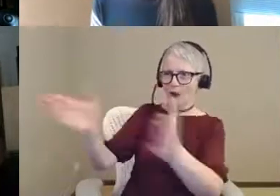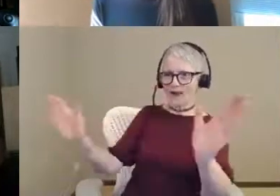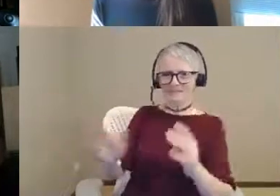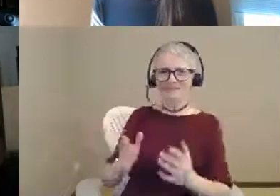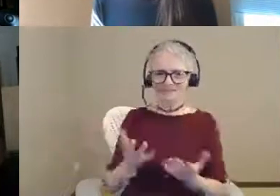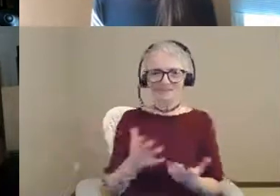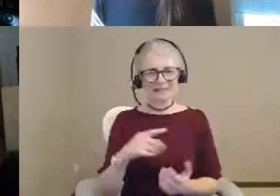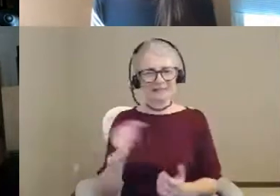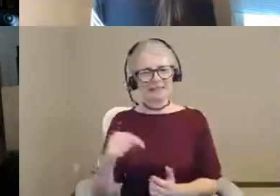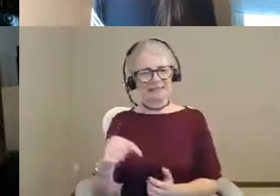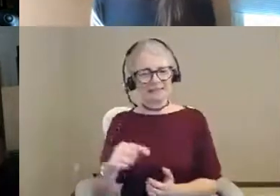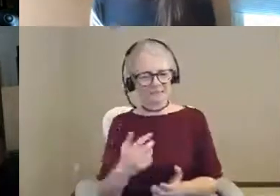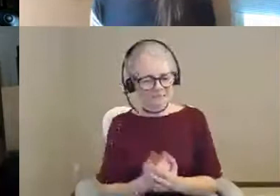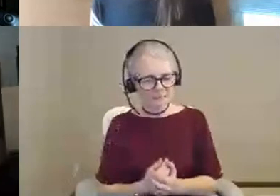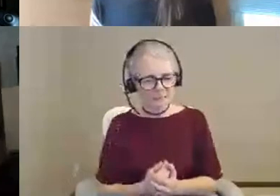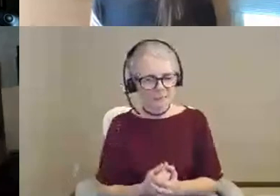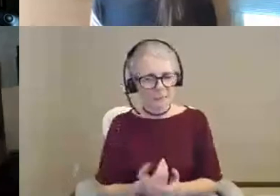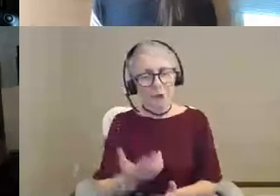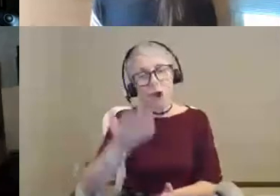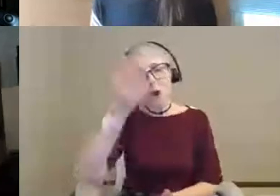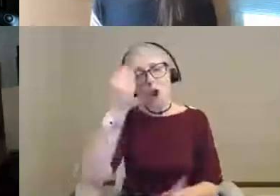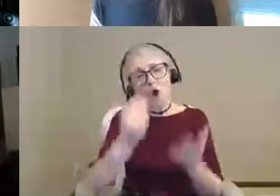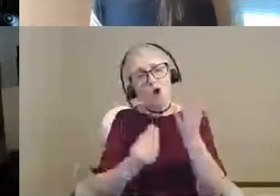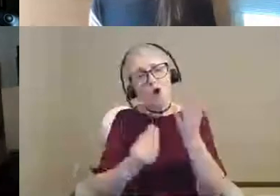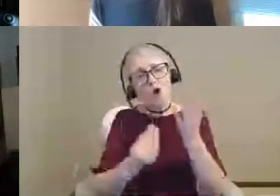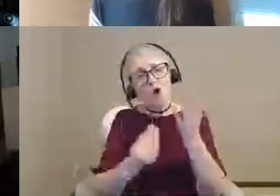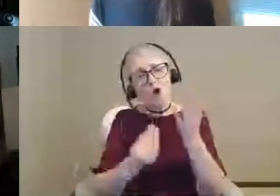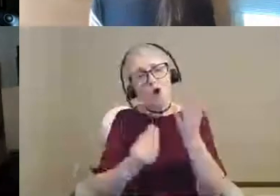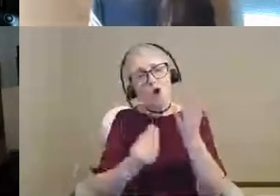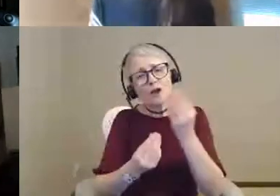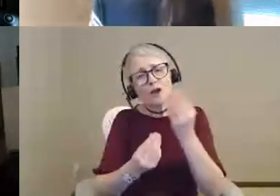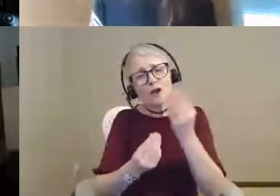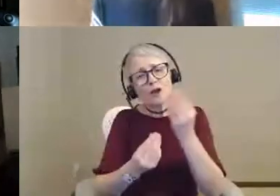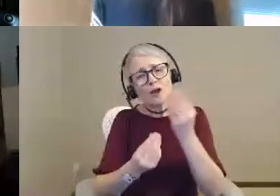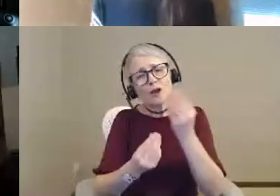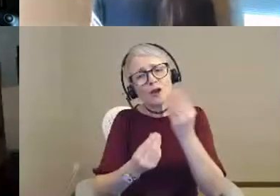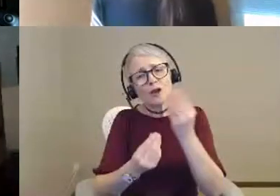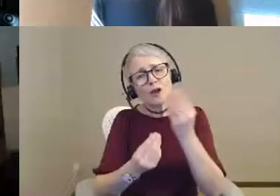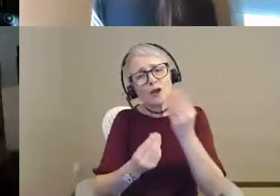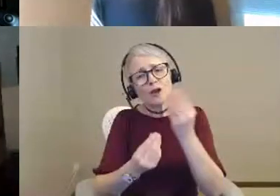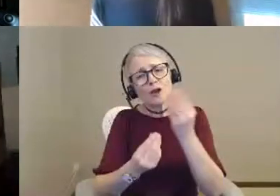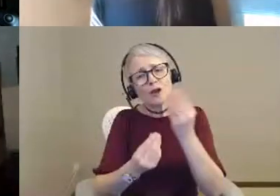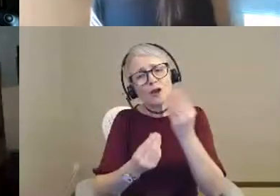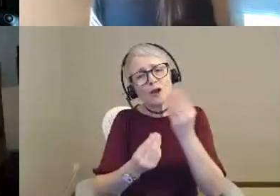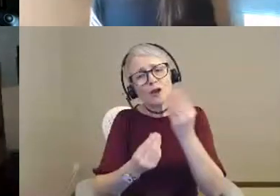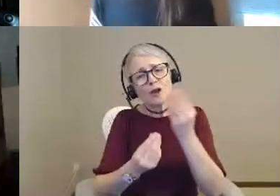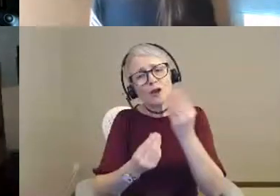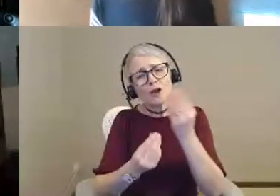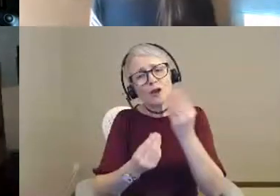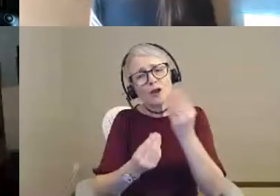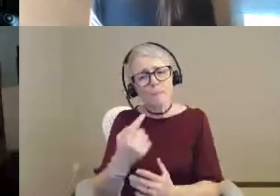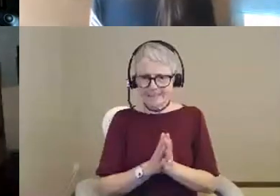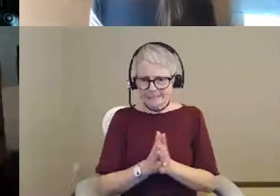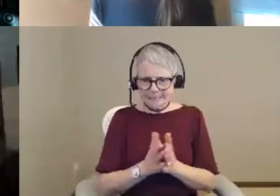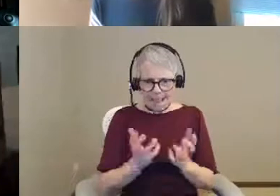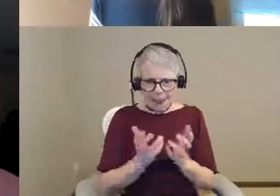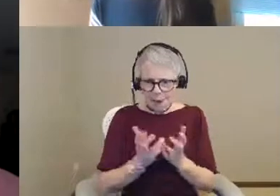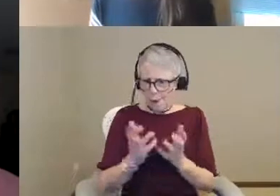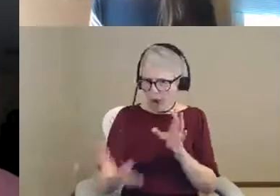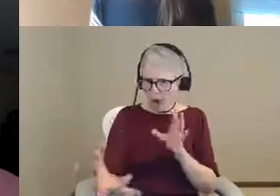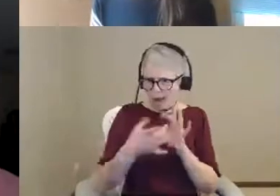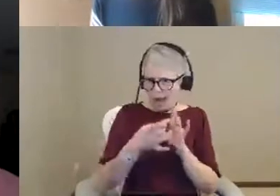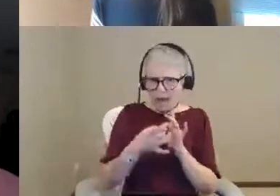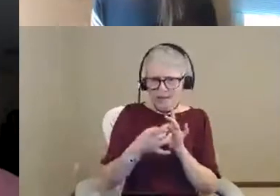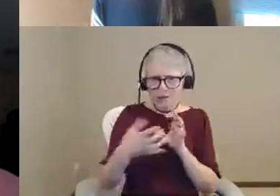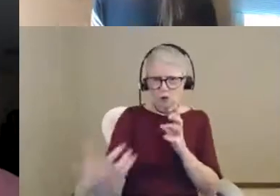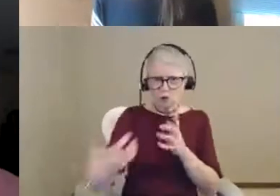And I think we can agree that learning and development is an area where considering how to promote engagement is just